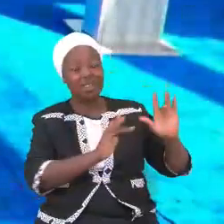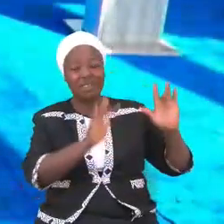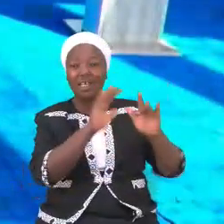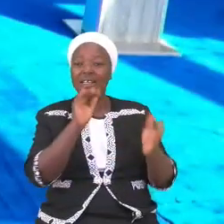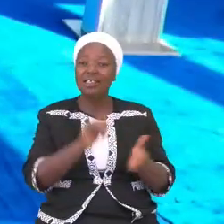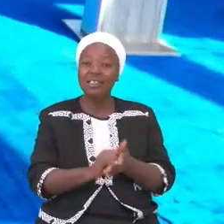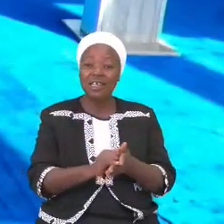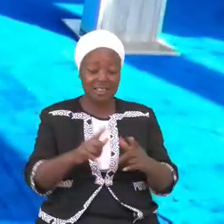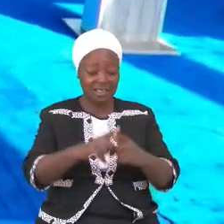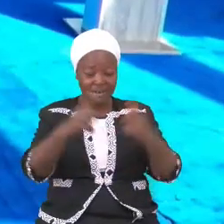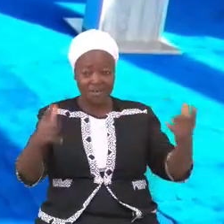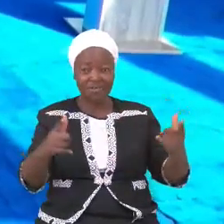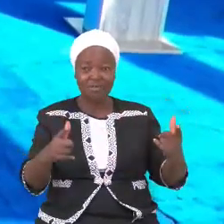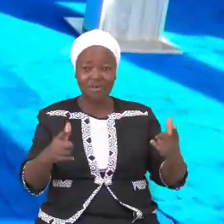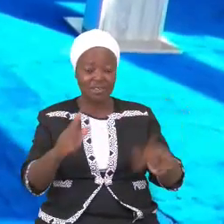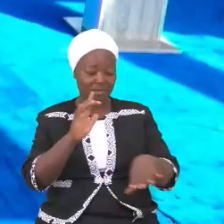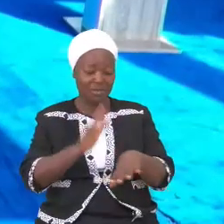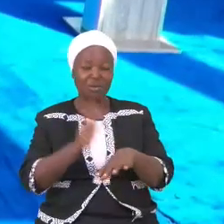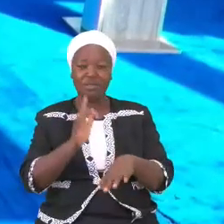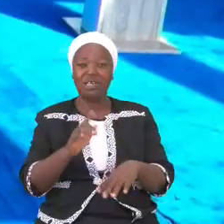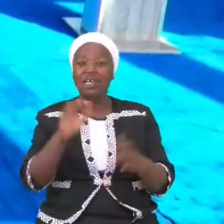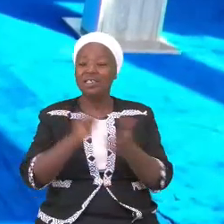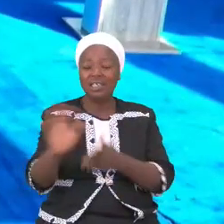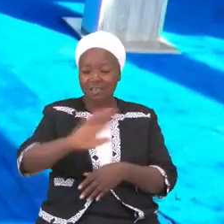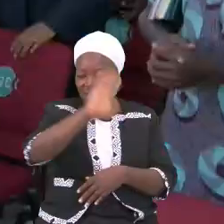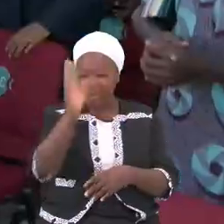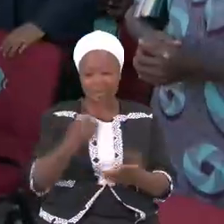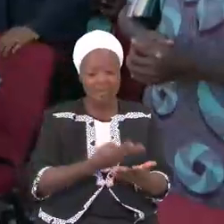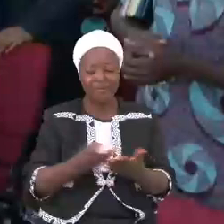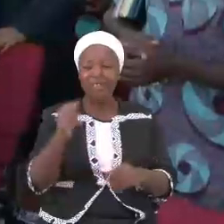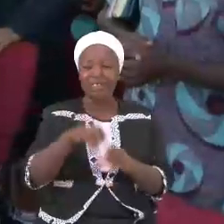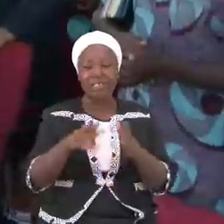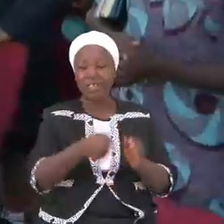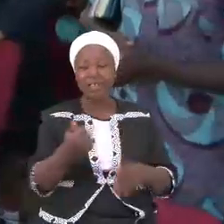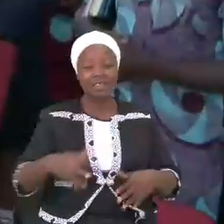that never fails in any life, in Jesus' name. Amen.